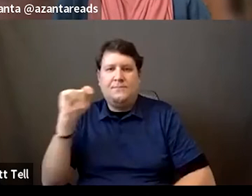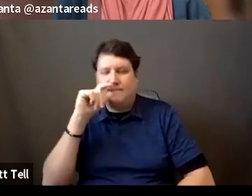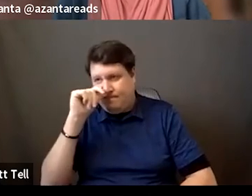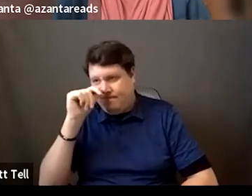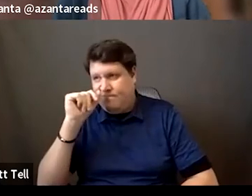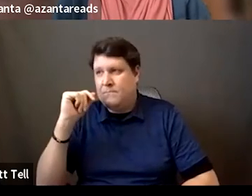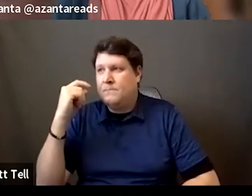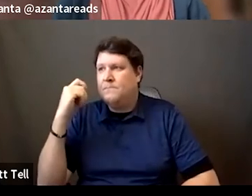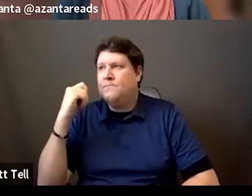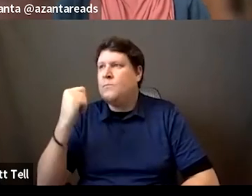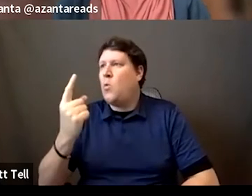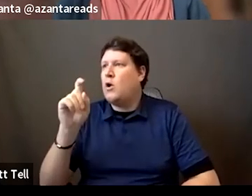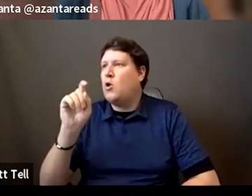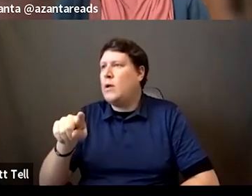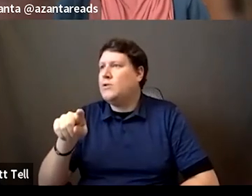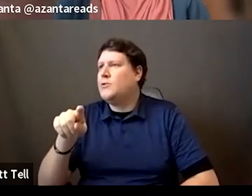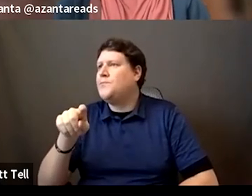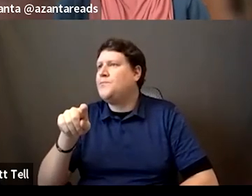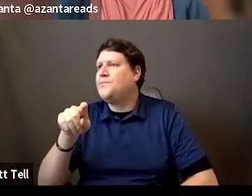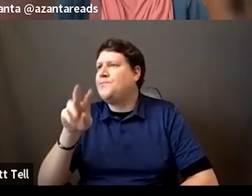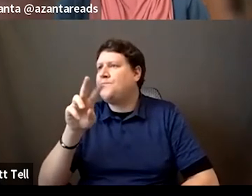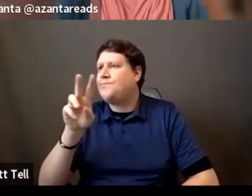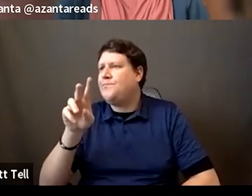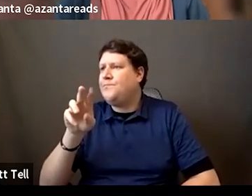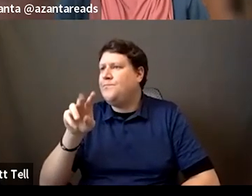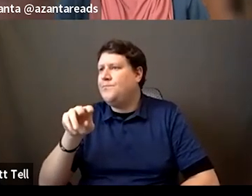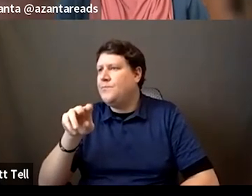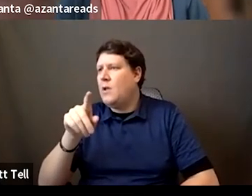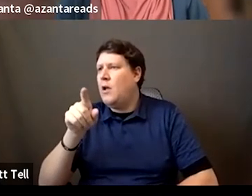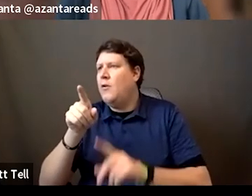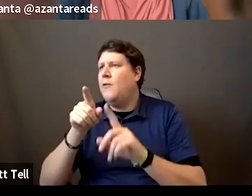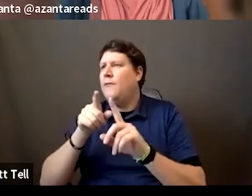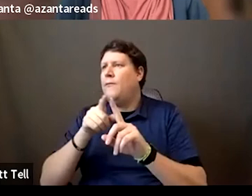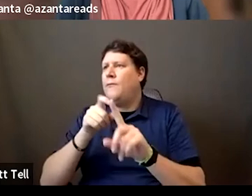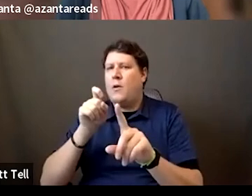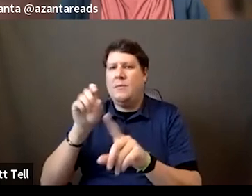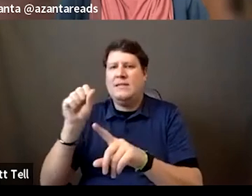there's a question that says, we are